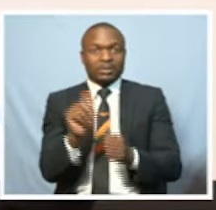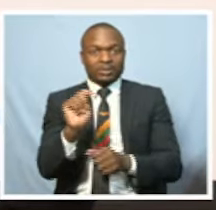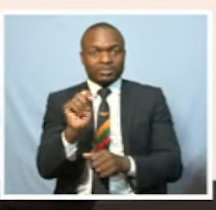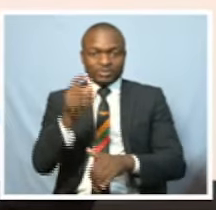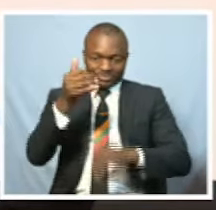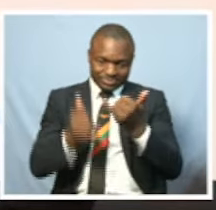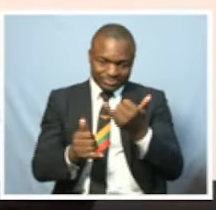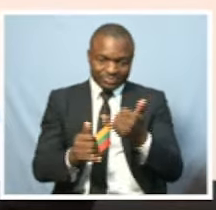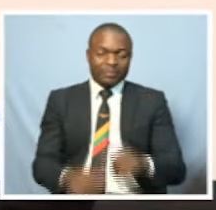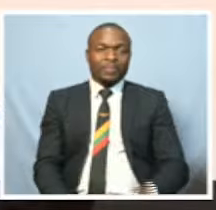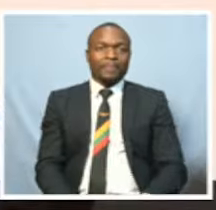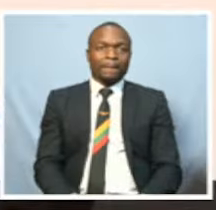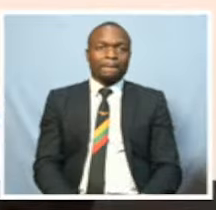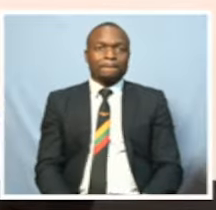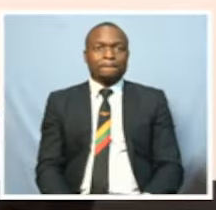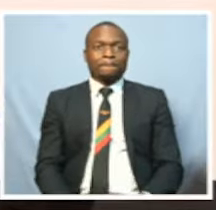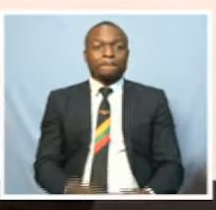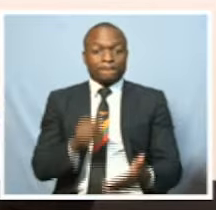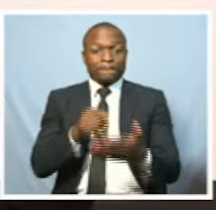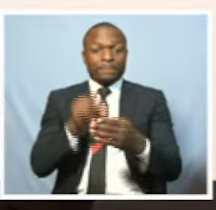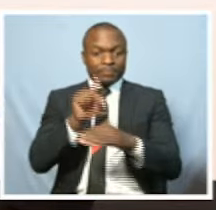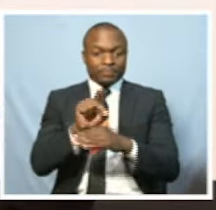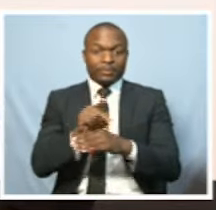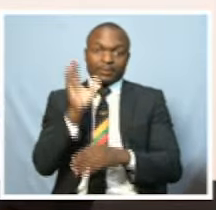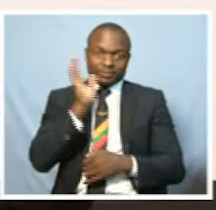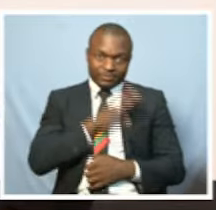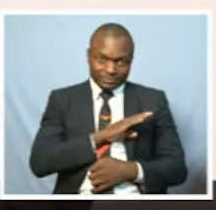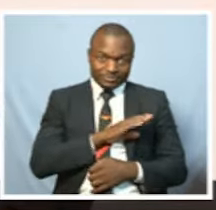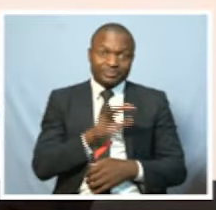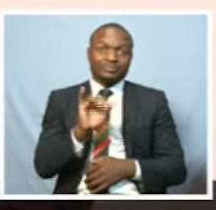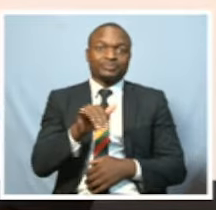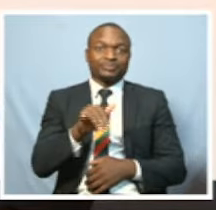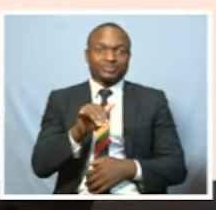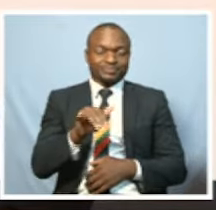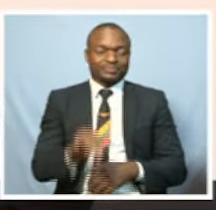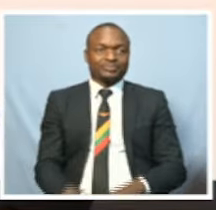completed. So this project is complete. Yes.